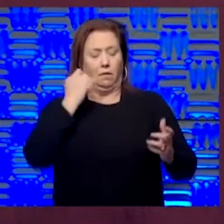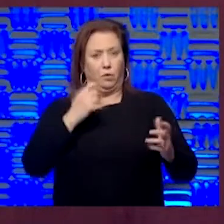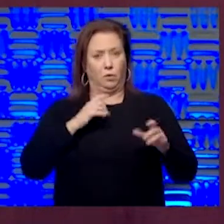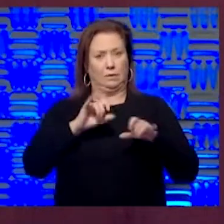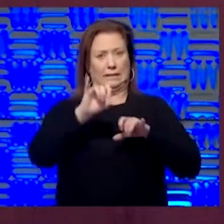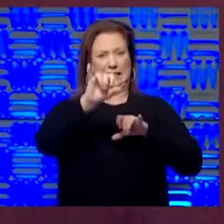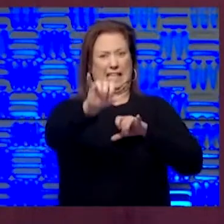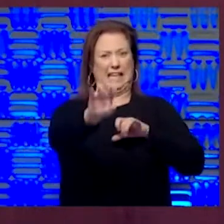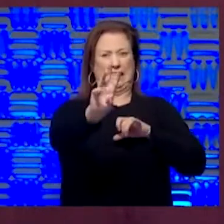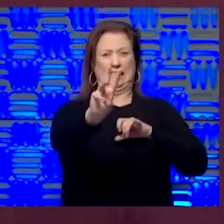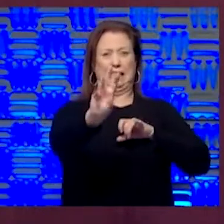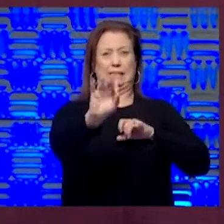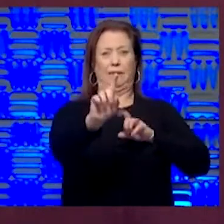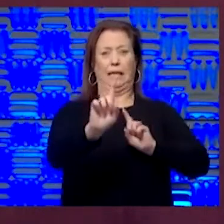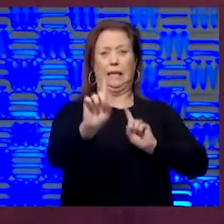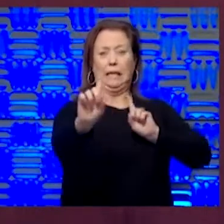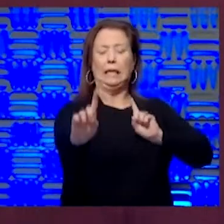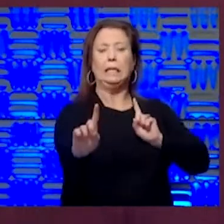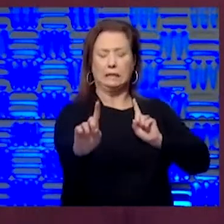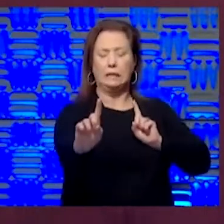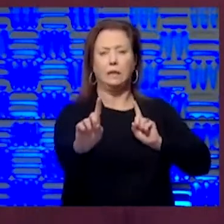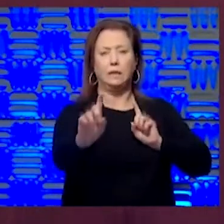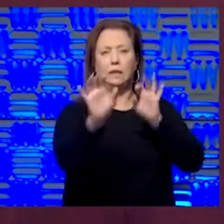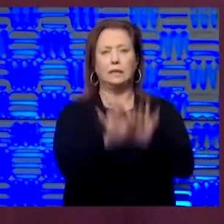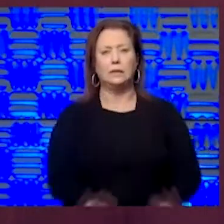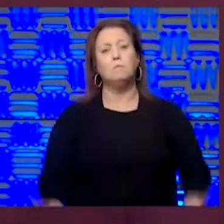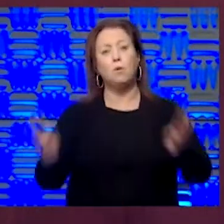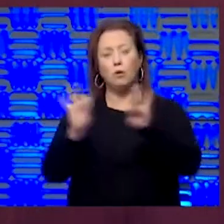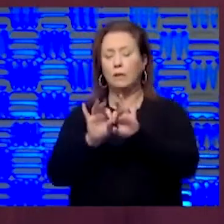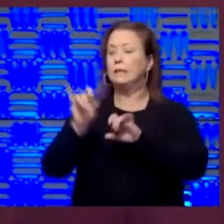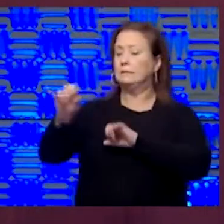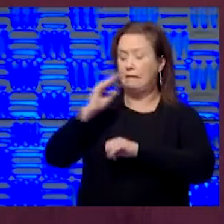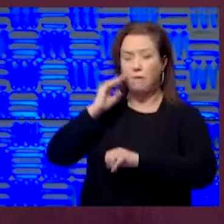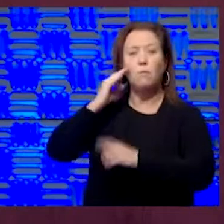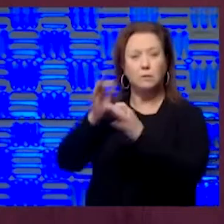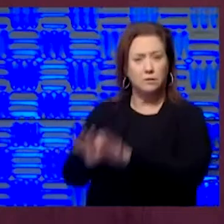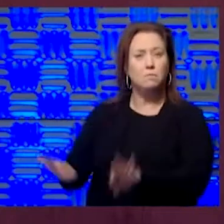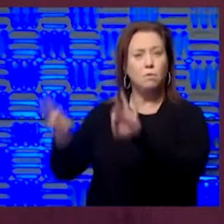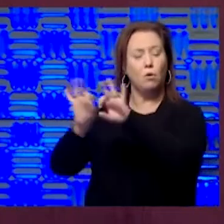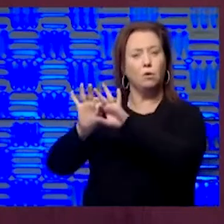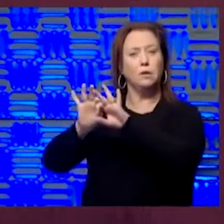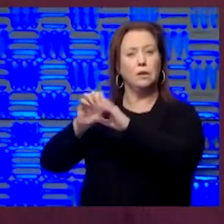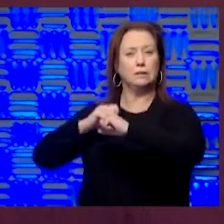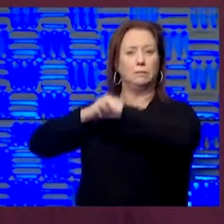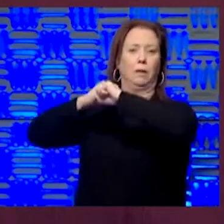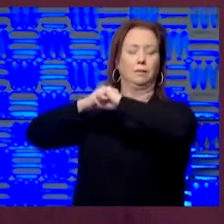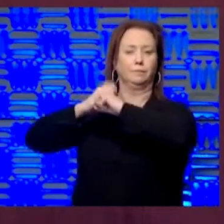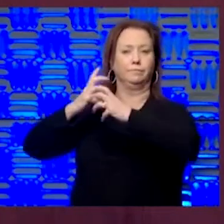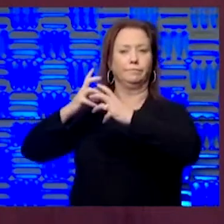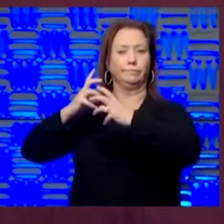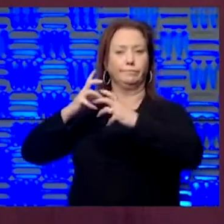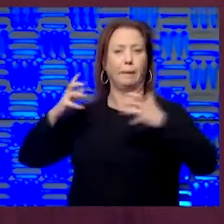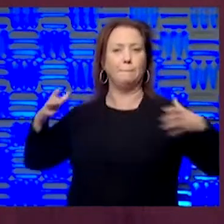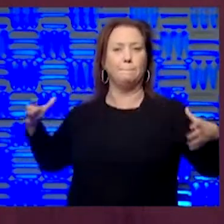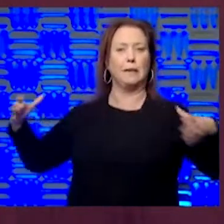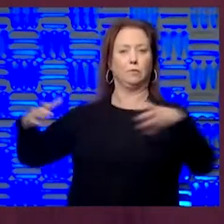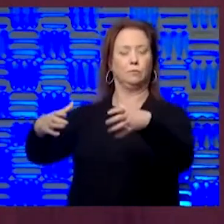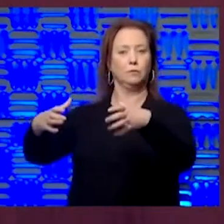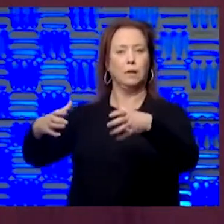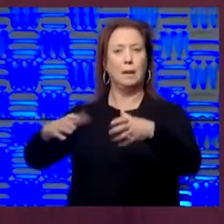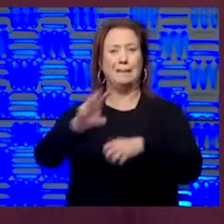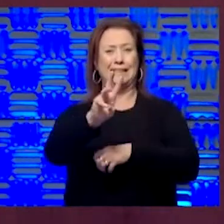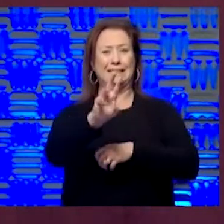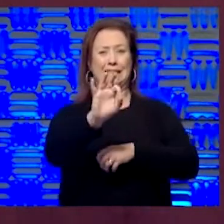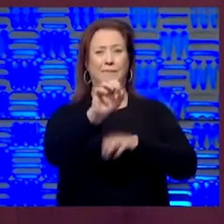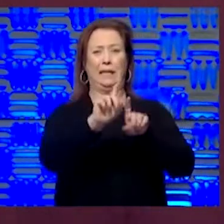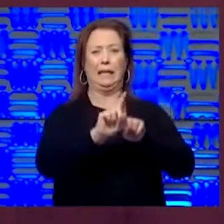stay 6 feet away, that's really important. Shelter at home is important because it helps us prevent you from going in good crowds. But man, that 6 feet away